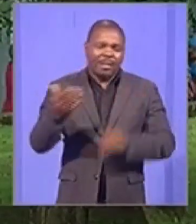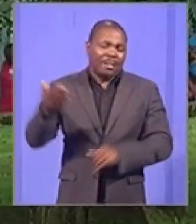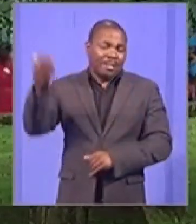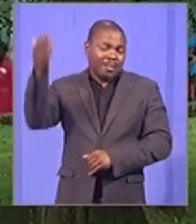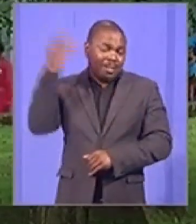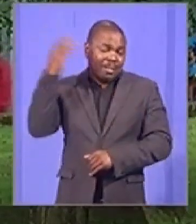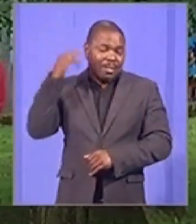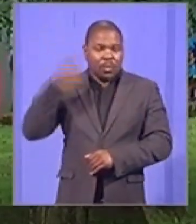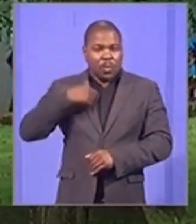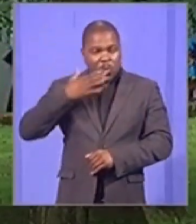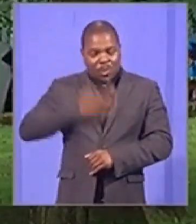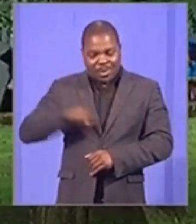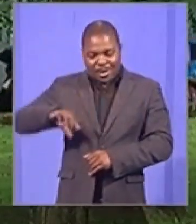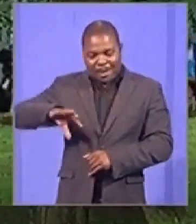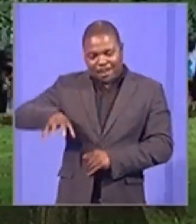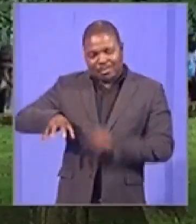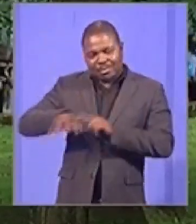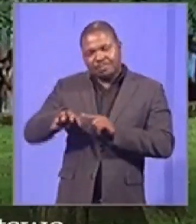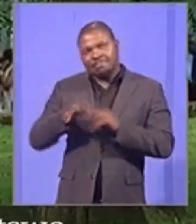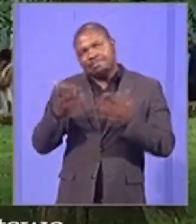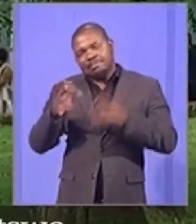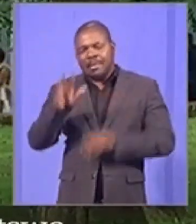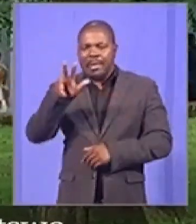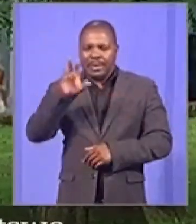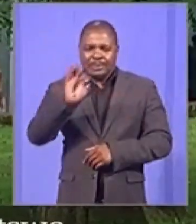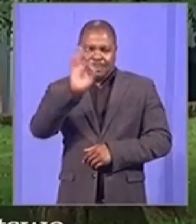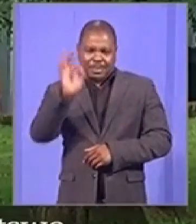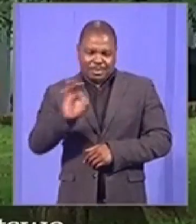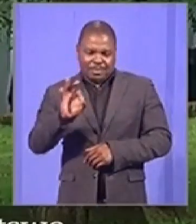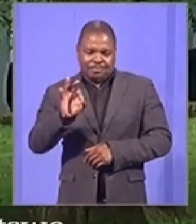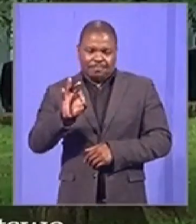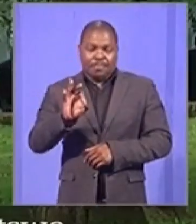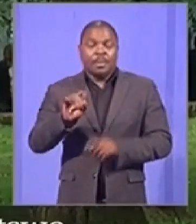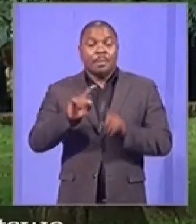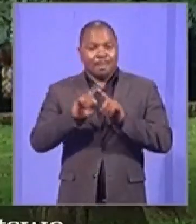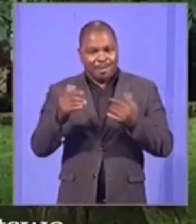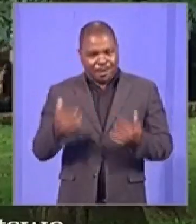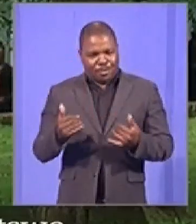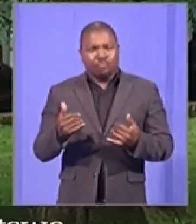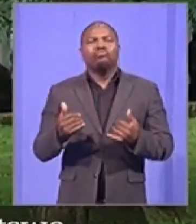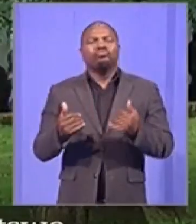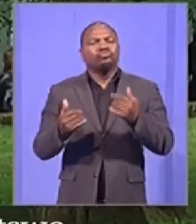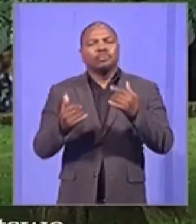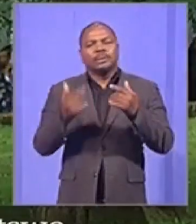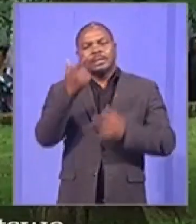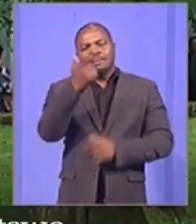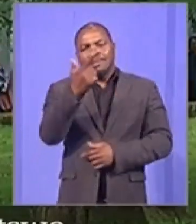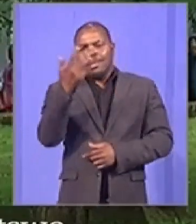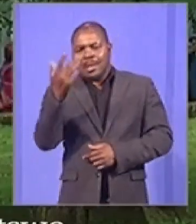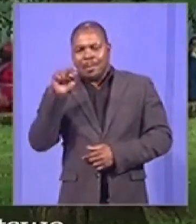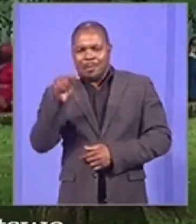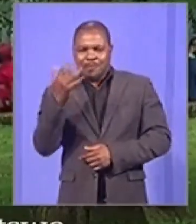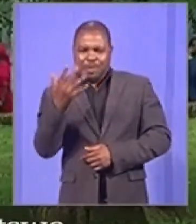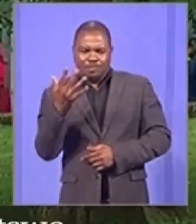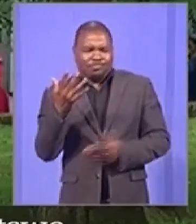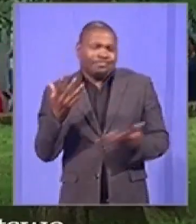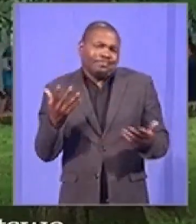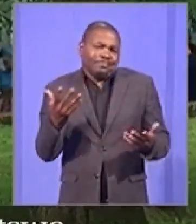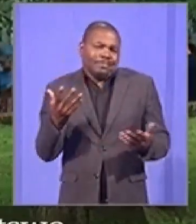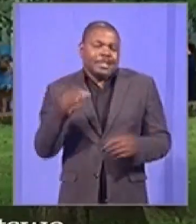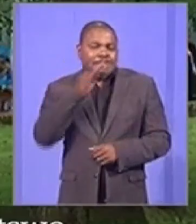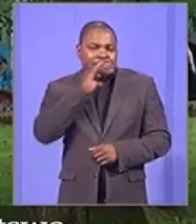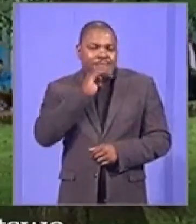khale re nyaka gore province at least e fihle mo 80% mark gone yaanong re fihlile mo 79.5 e